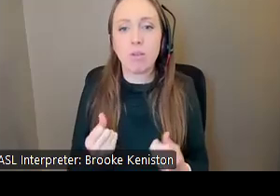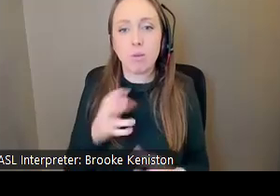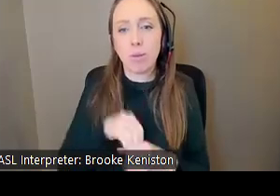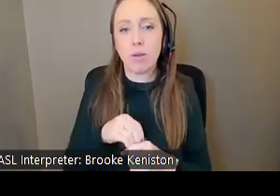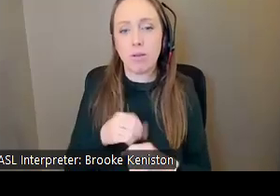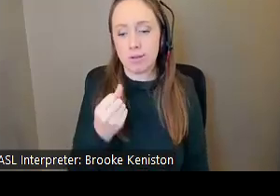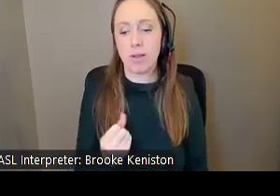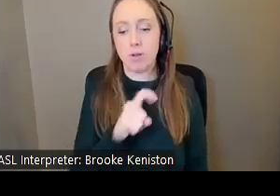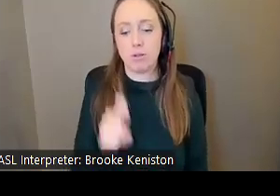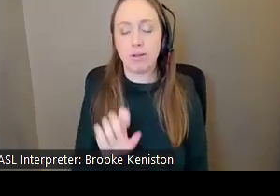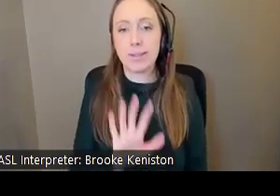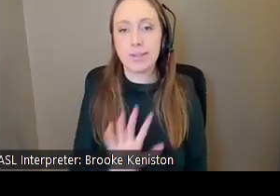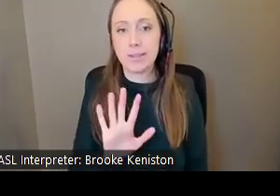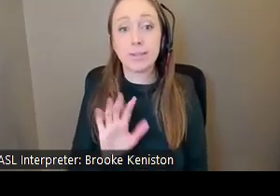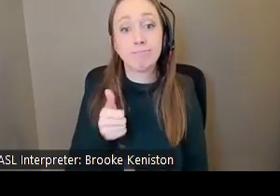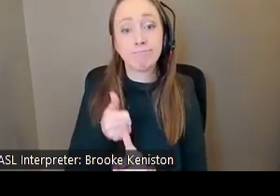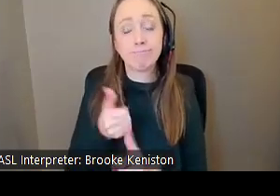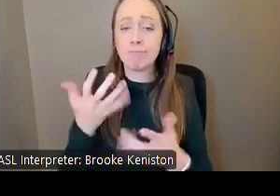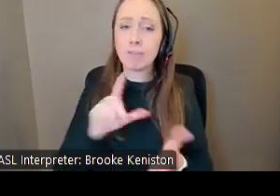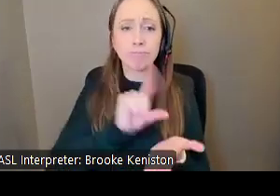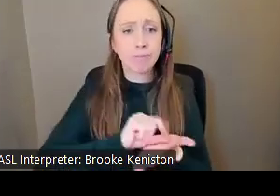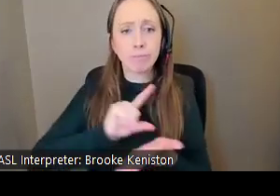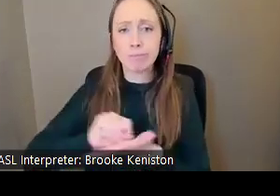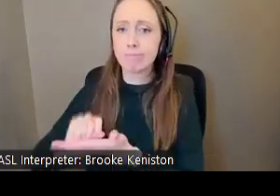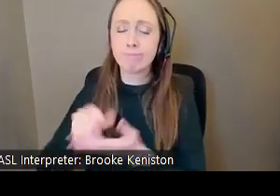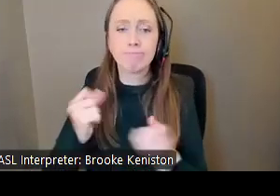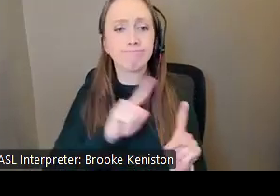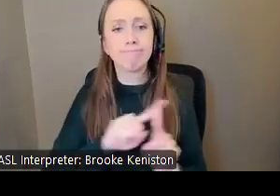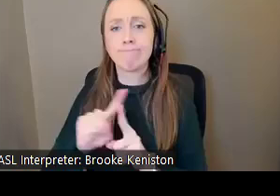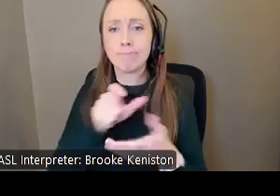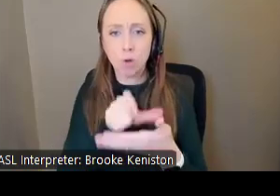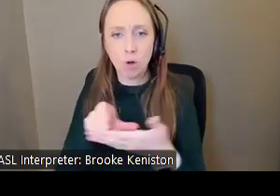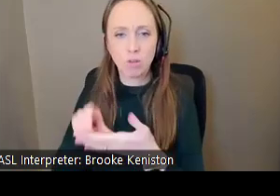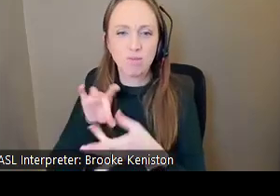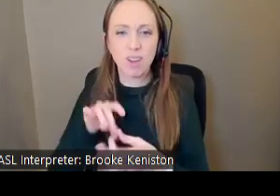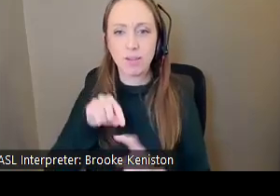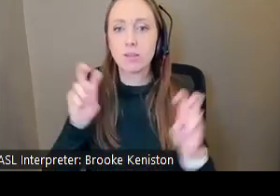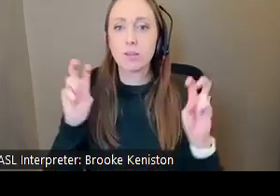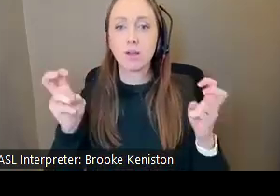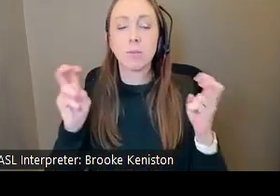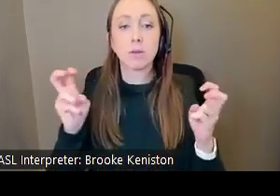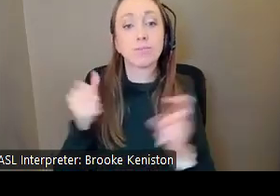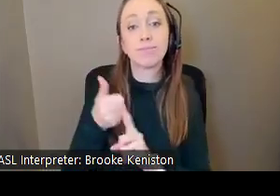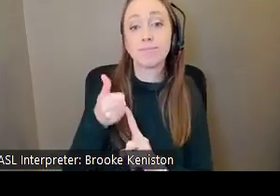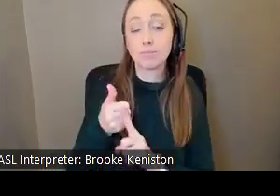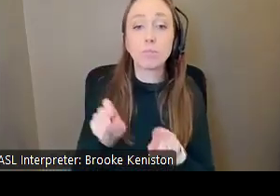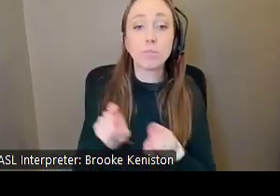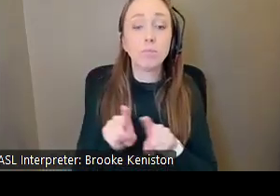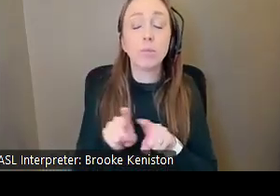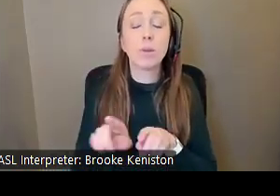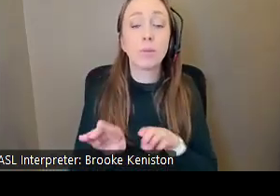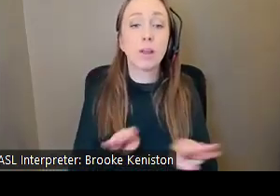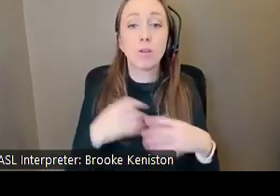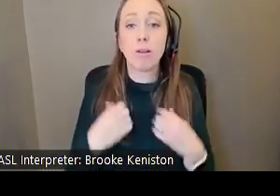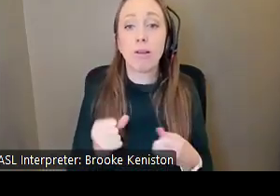many presentations on integrated care. He also acts as a behavioral health consultant and teaches primary